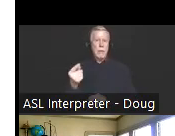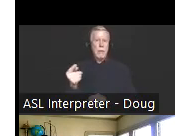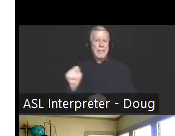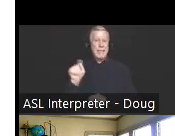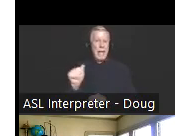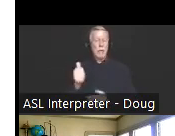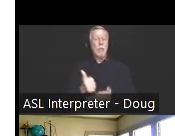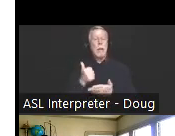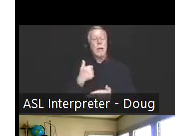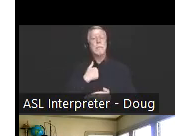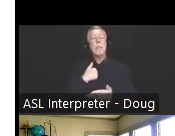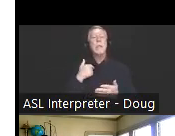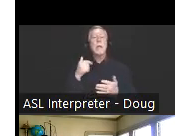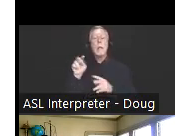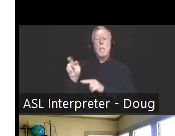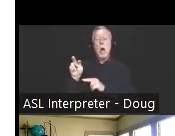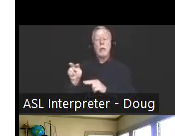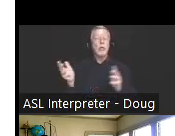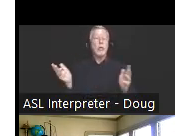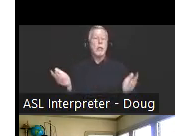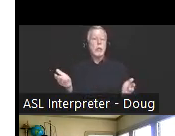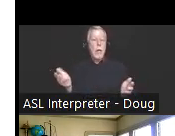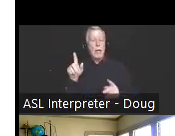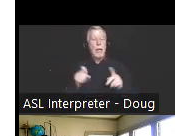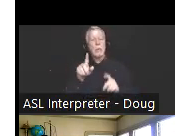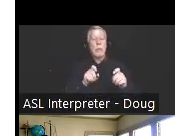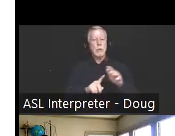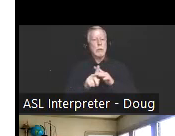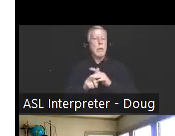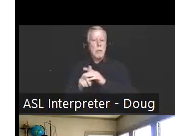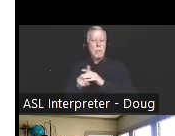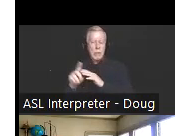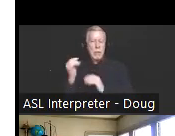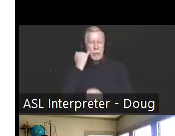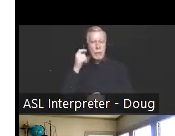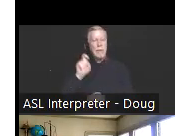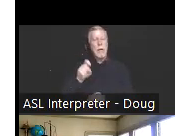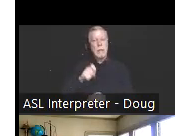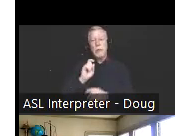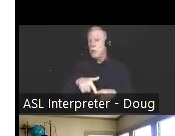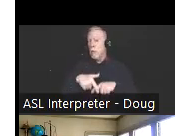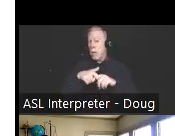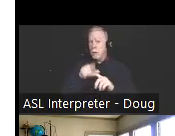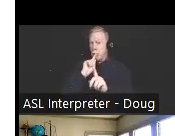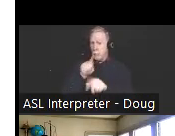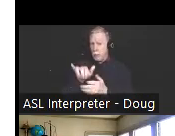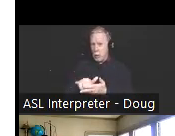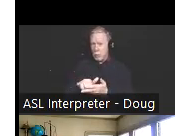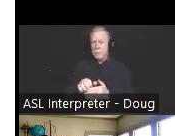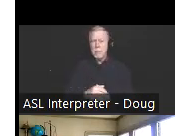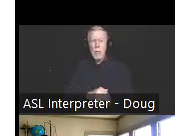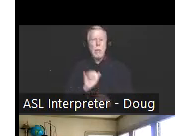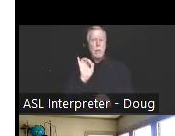the chat as questions come up if I need to pause and address those. So that's sort